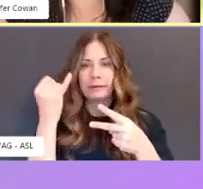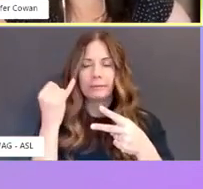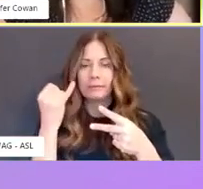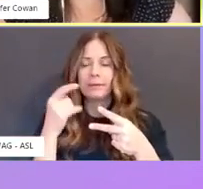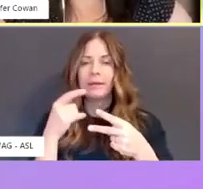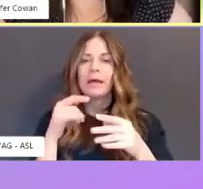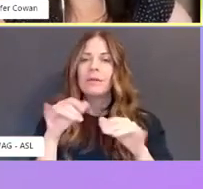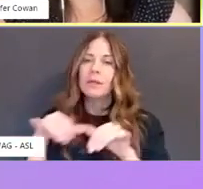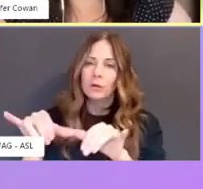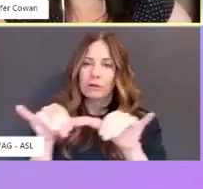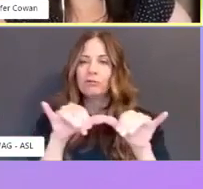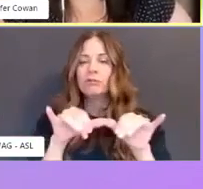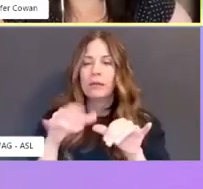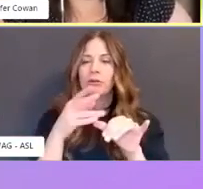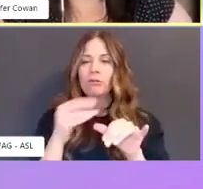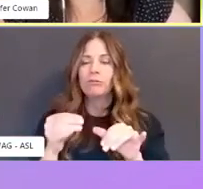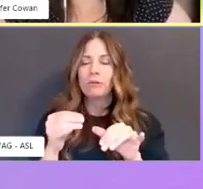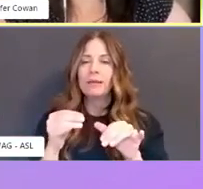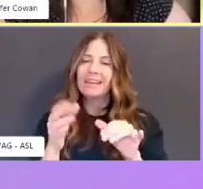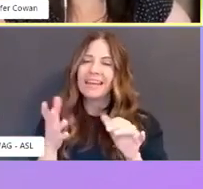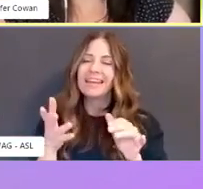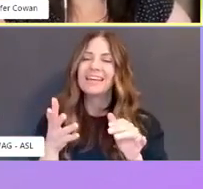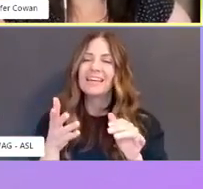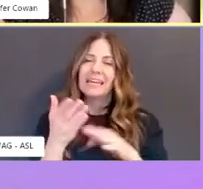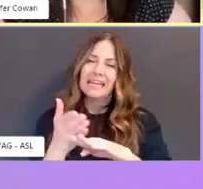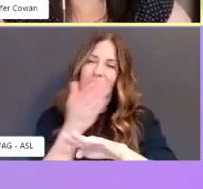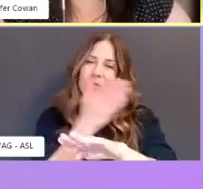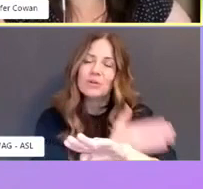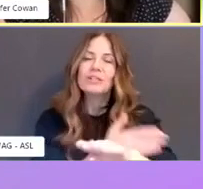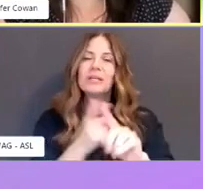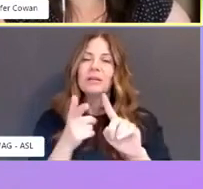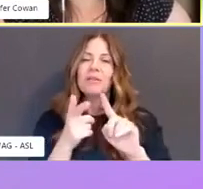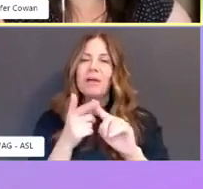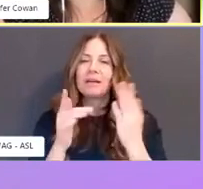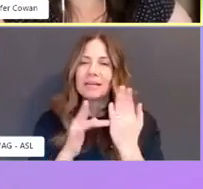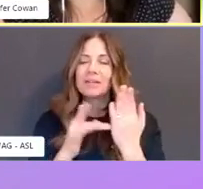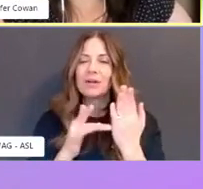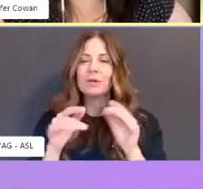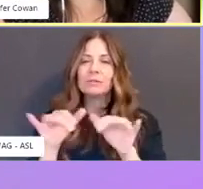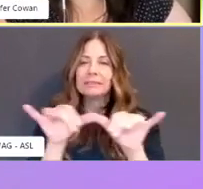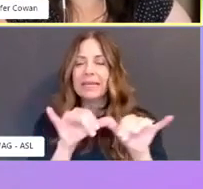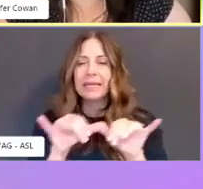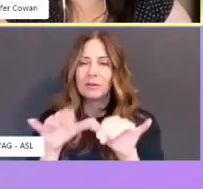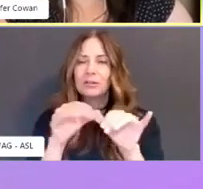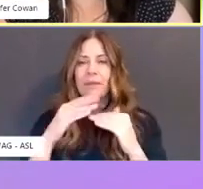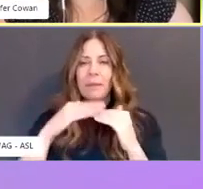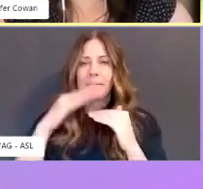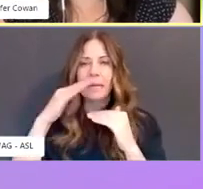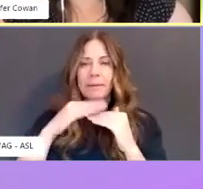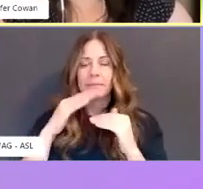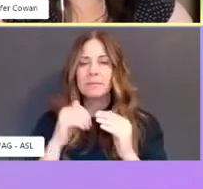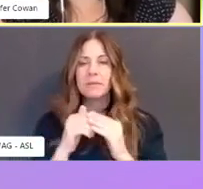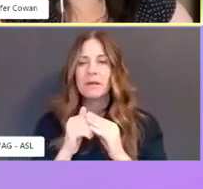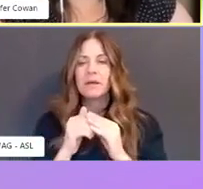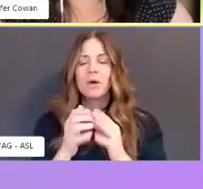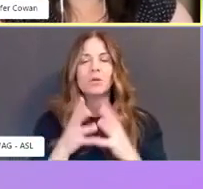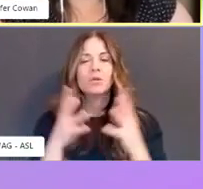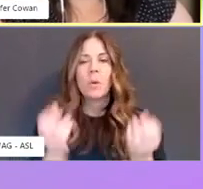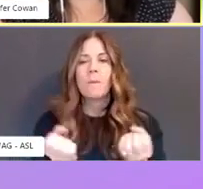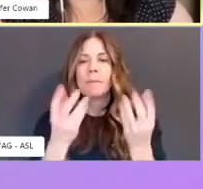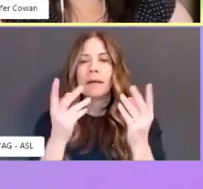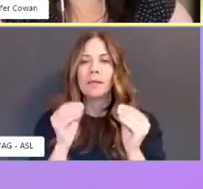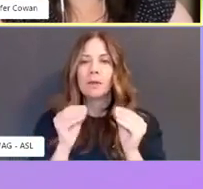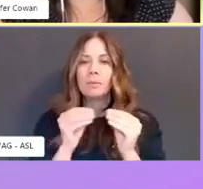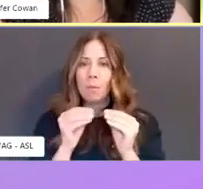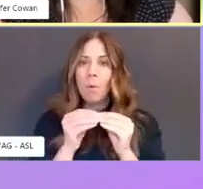you can standardize and how you can kind of push the envelope when it comes to the technical standards and those minimums. There's so many more ways that you can go